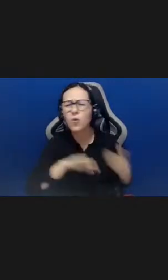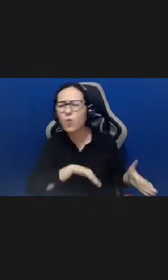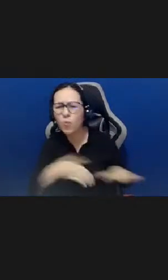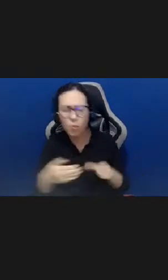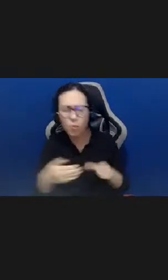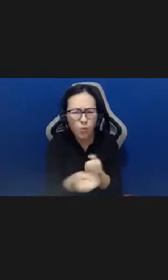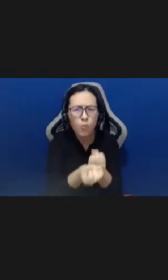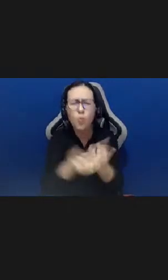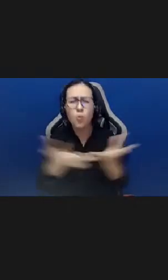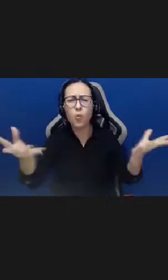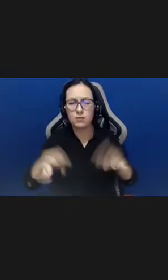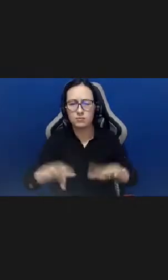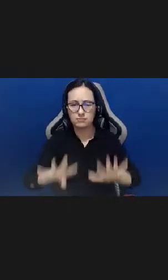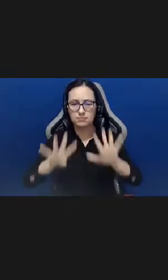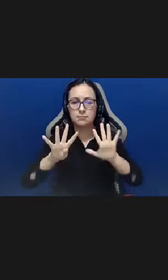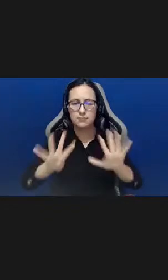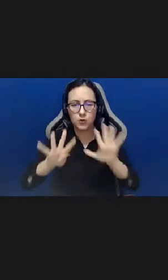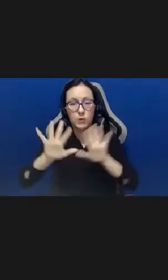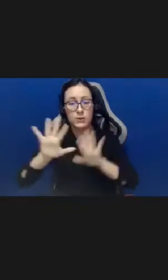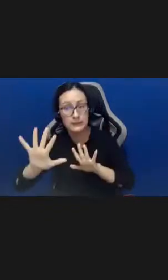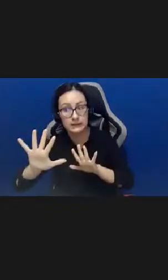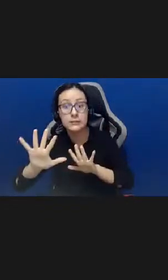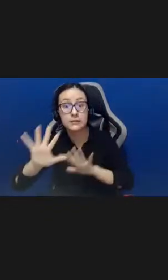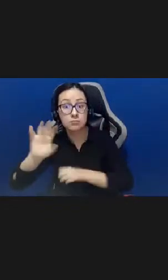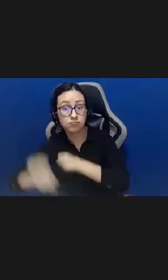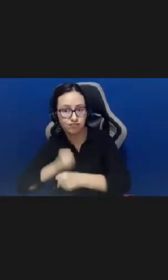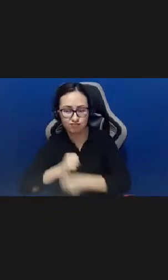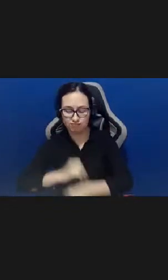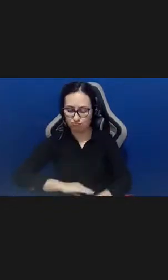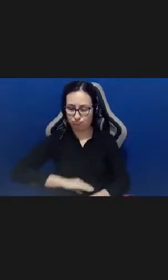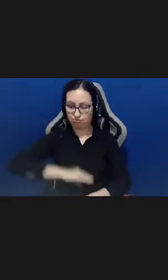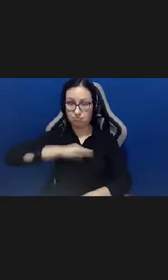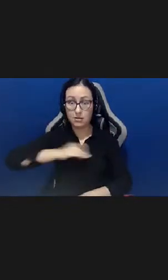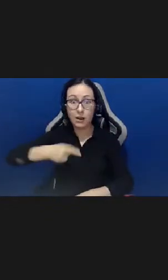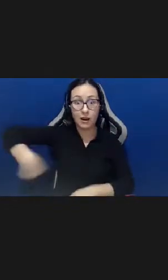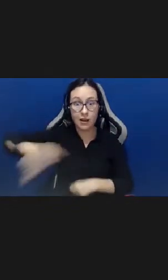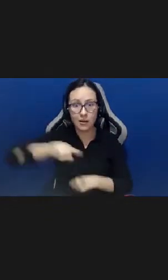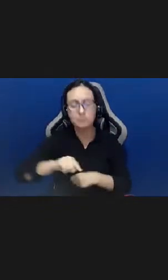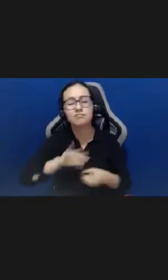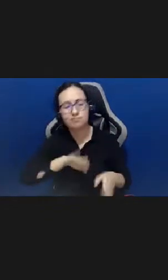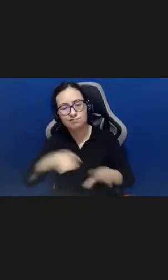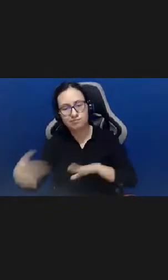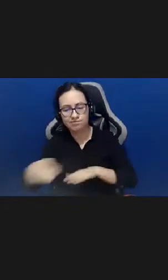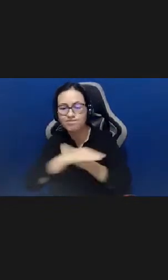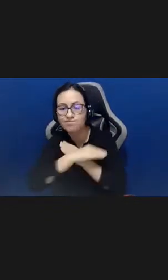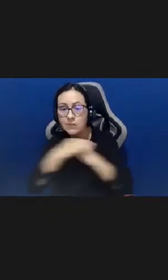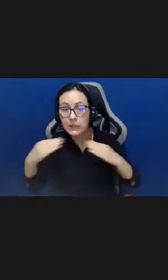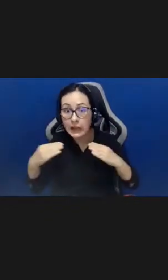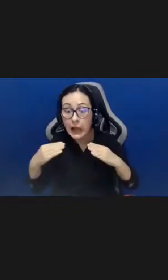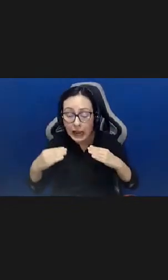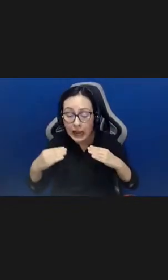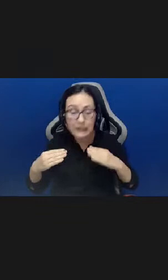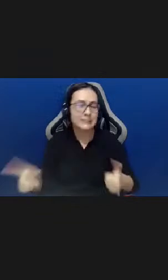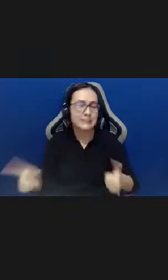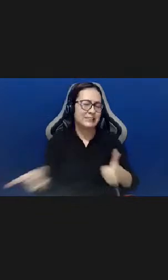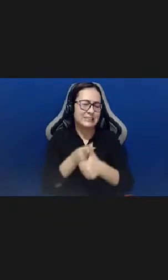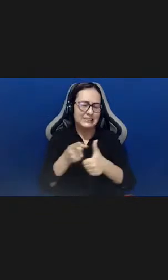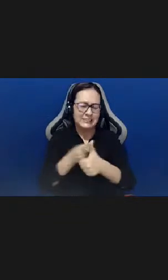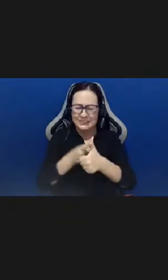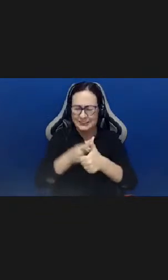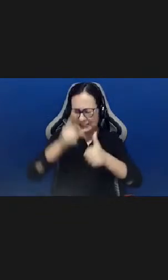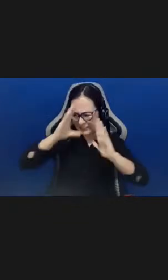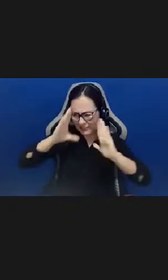prioritizing vaccinations, protecting the old population, and at the same time, if the economy is shut, taking care of the